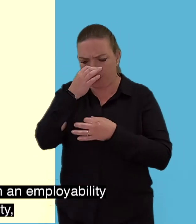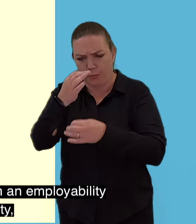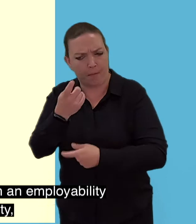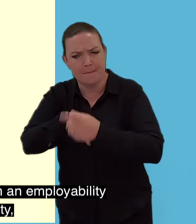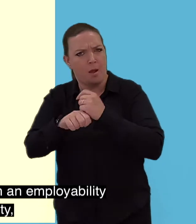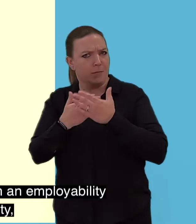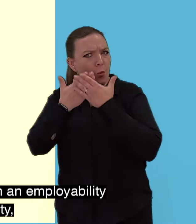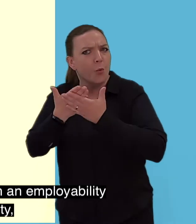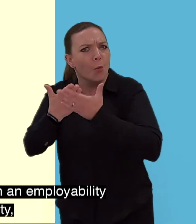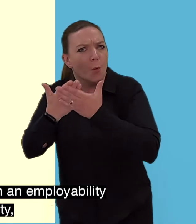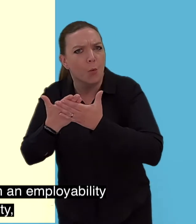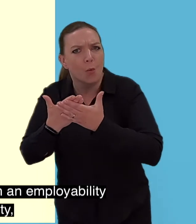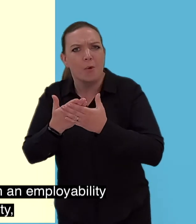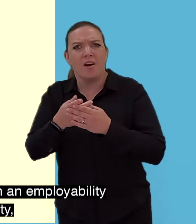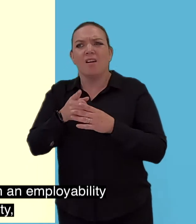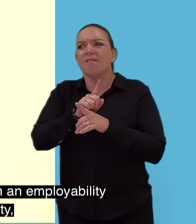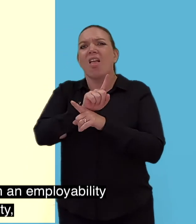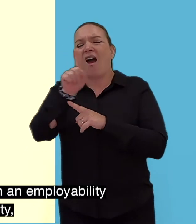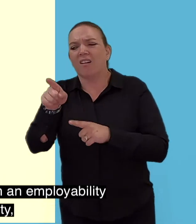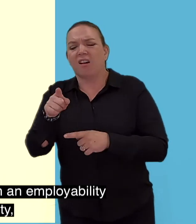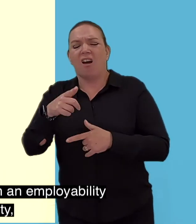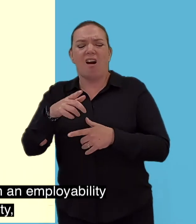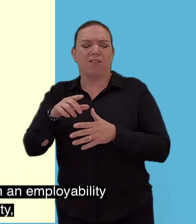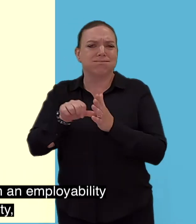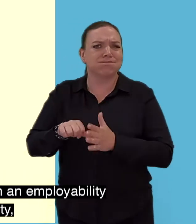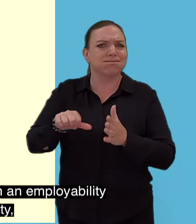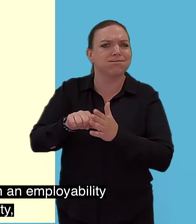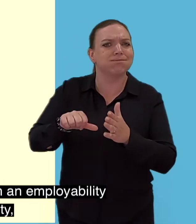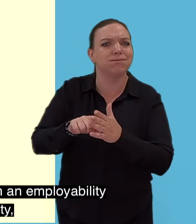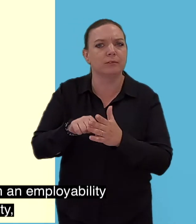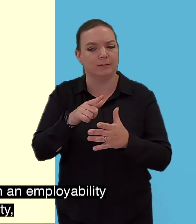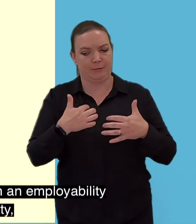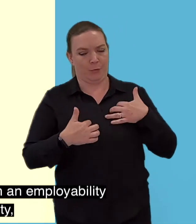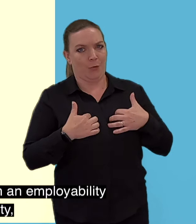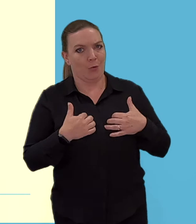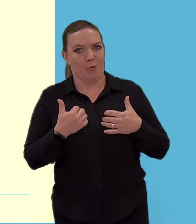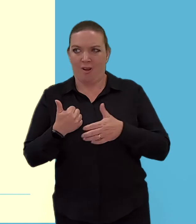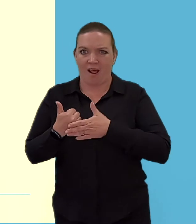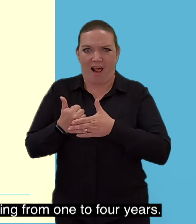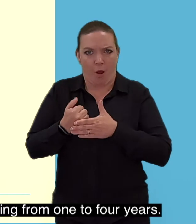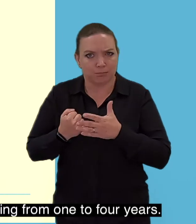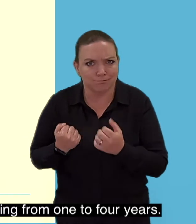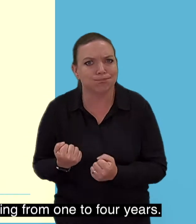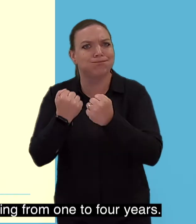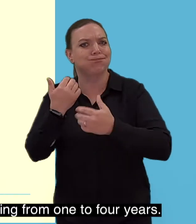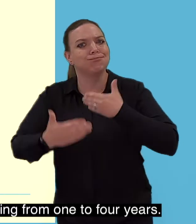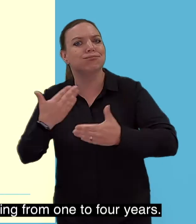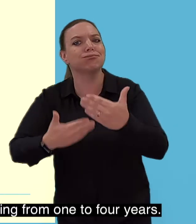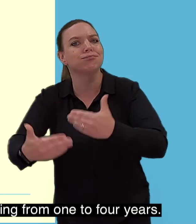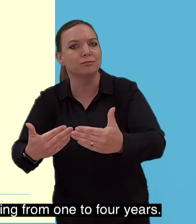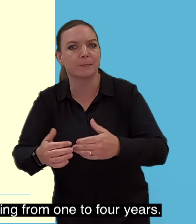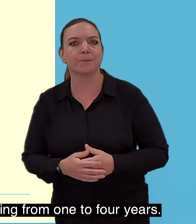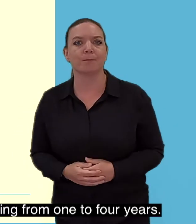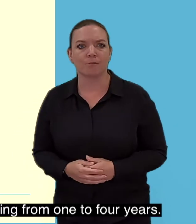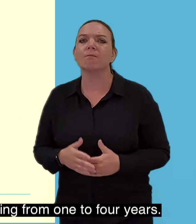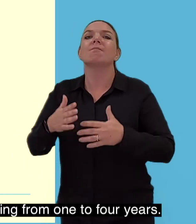in. And although obviously there's a lot of value from an employability perspective in studying at university, depending on the course that you take,